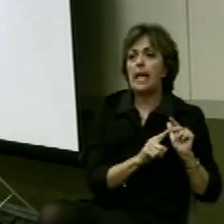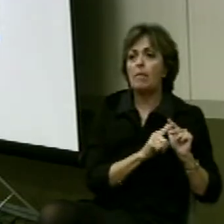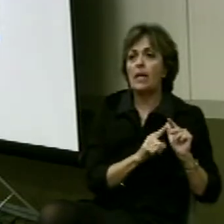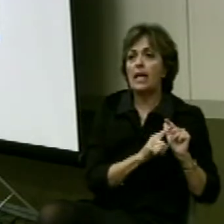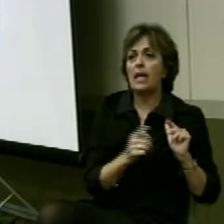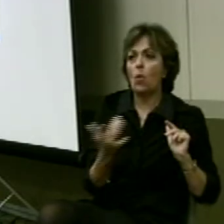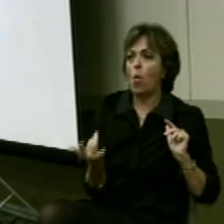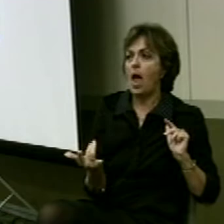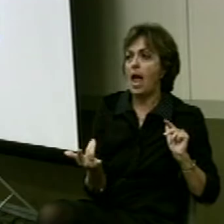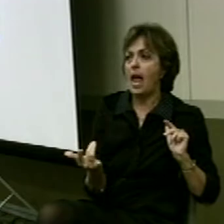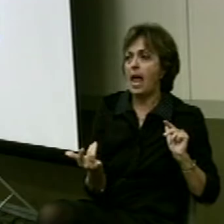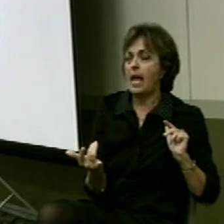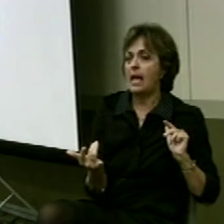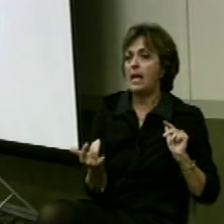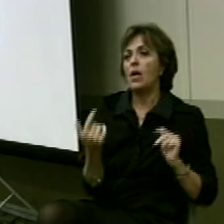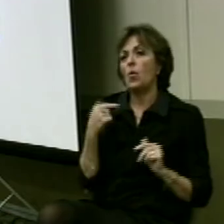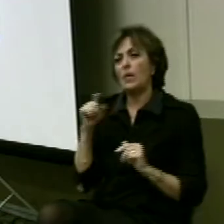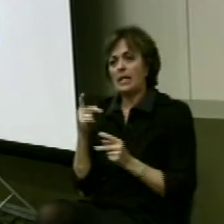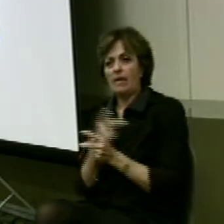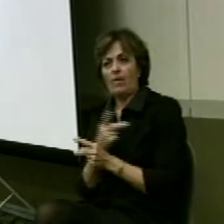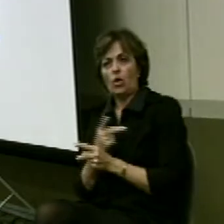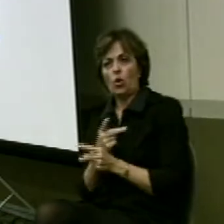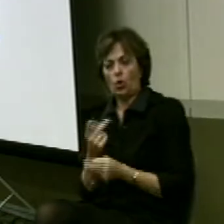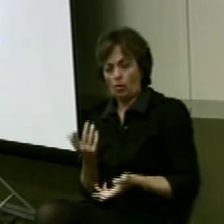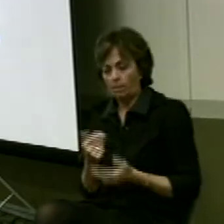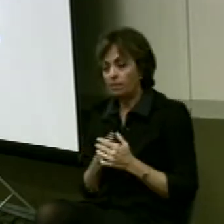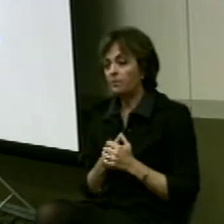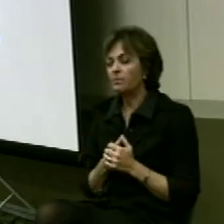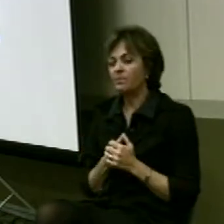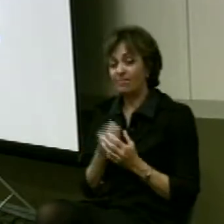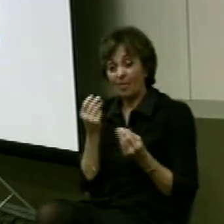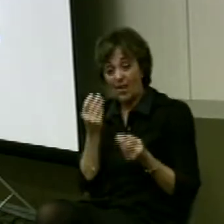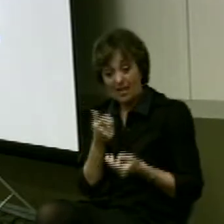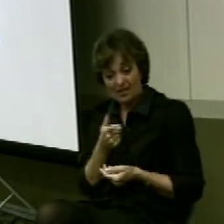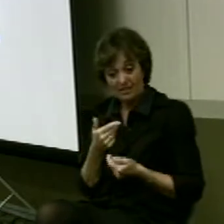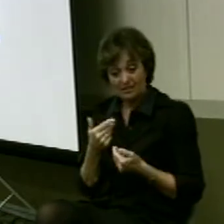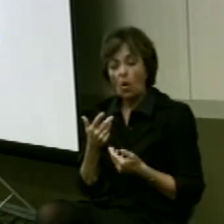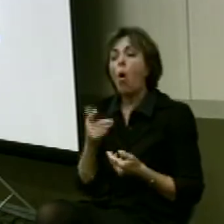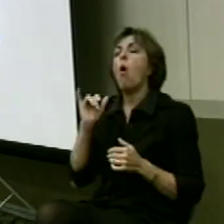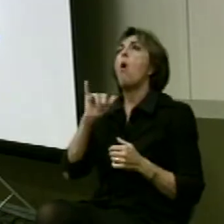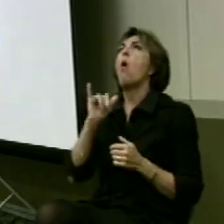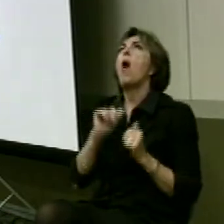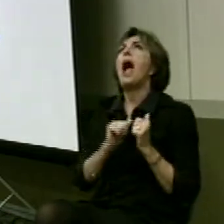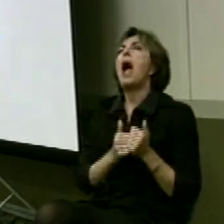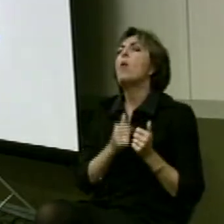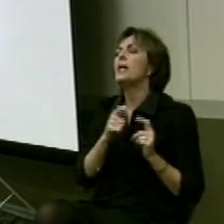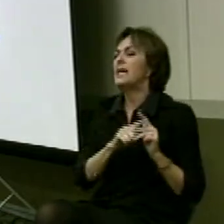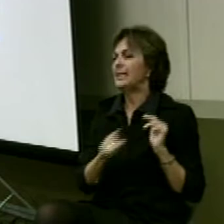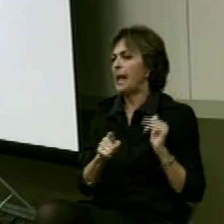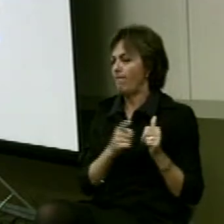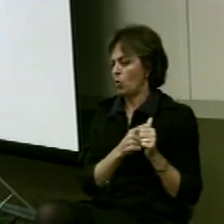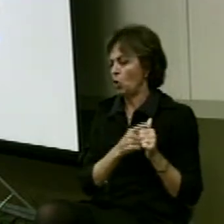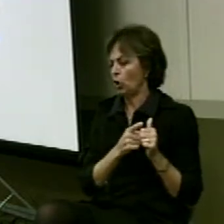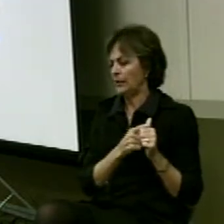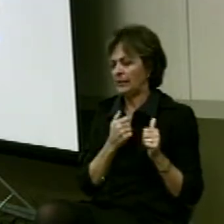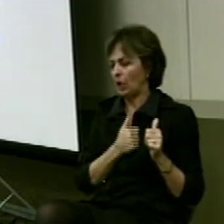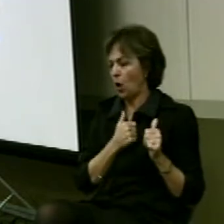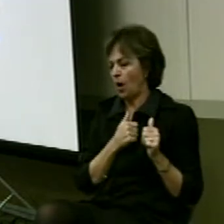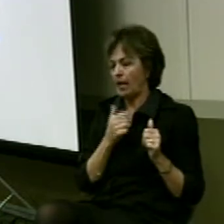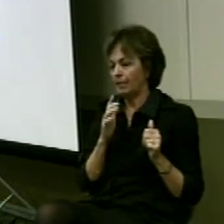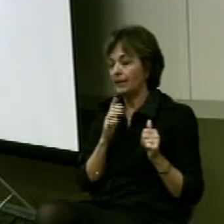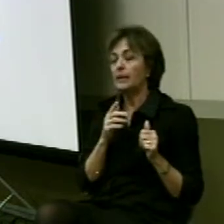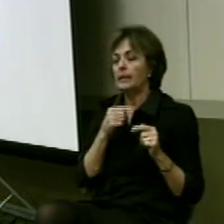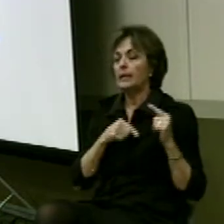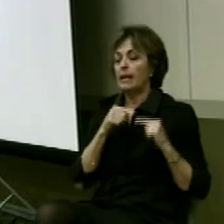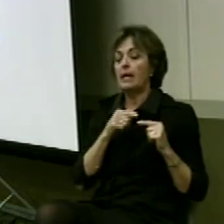So why was he escaping? We needed to figure that out. We had to think, does he have, how did he